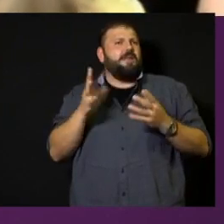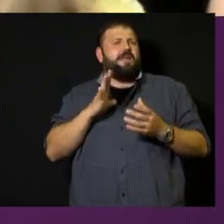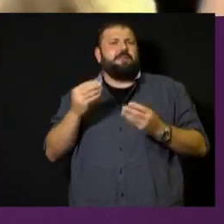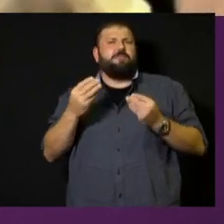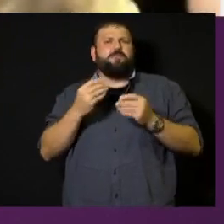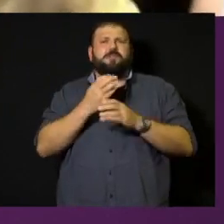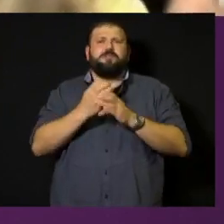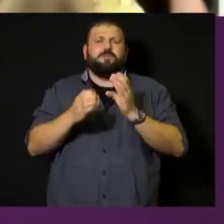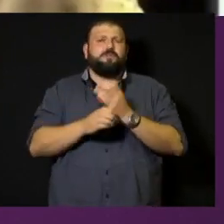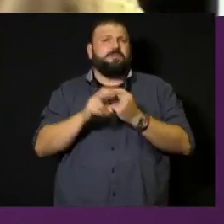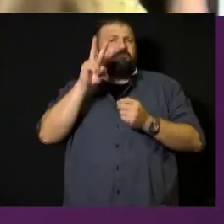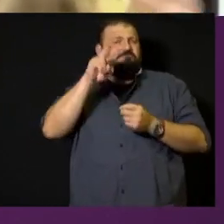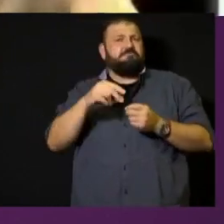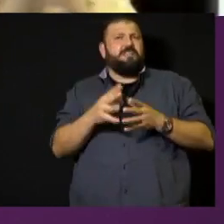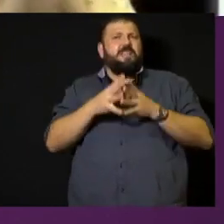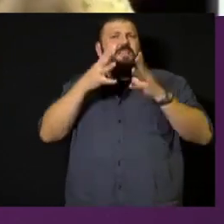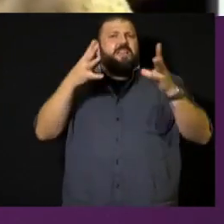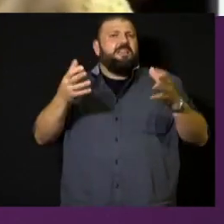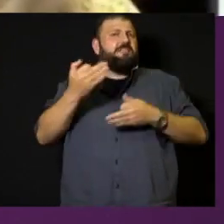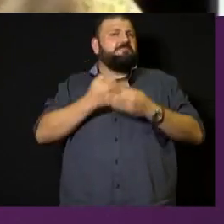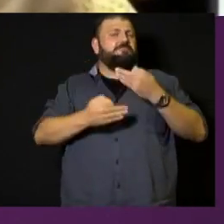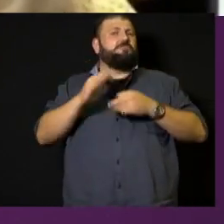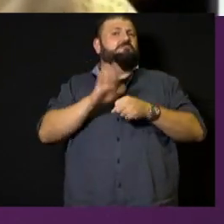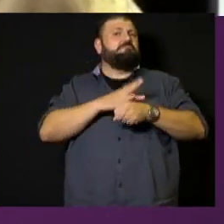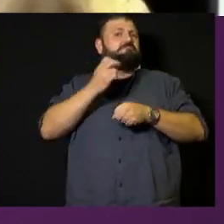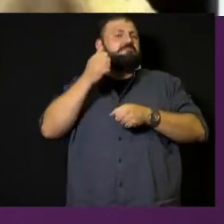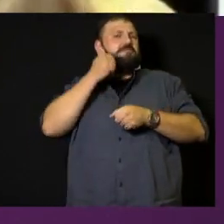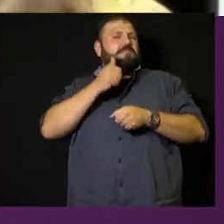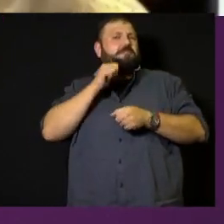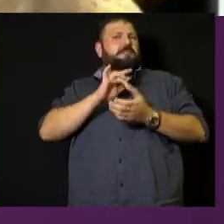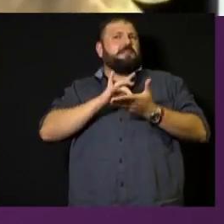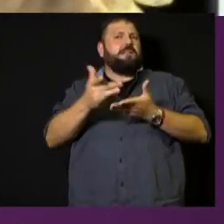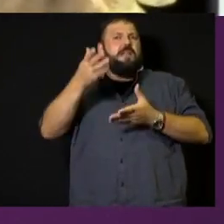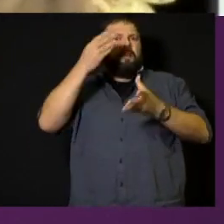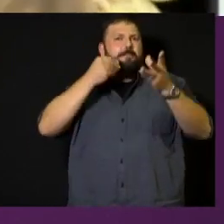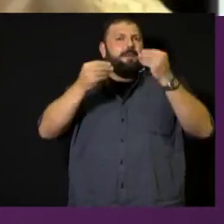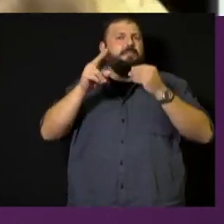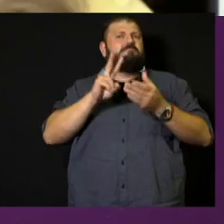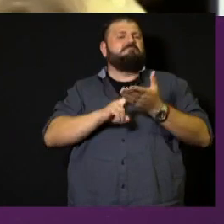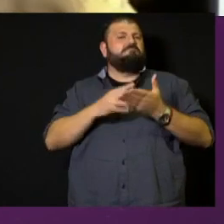and there's a lot of people with great qualities. So